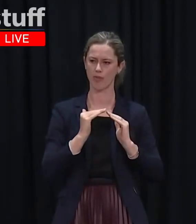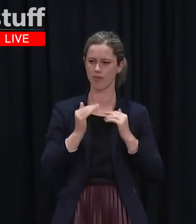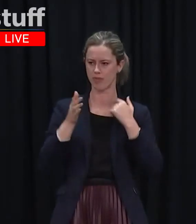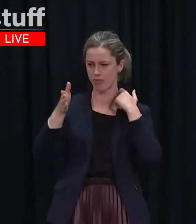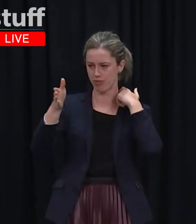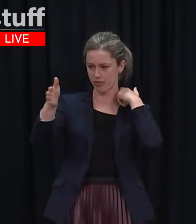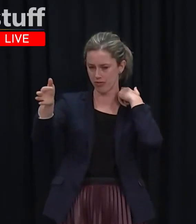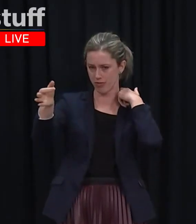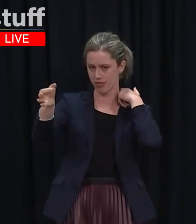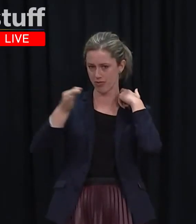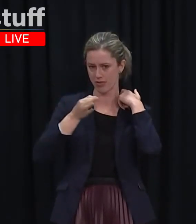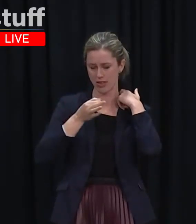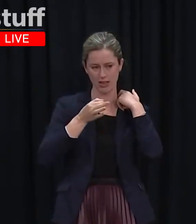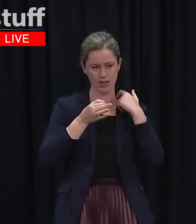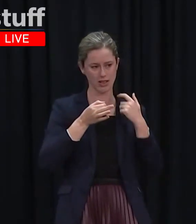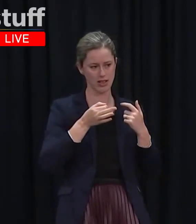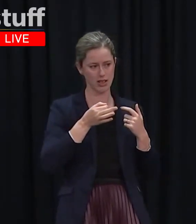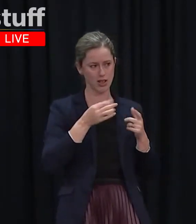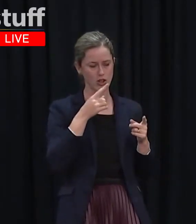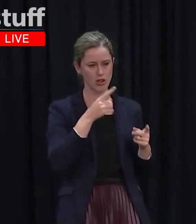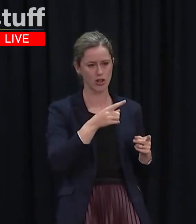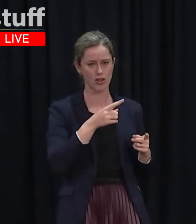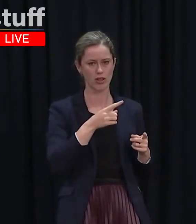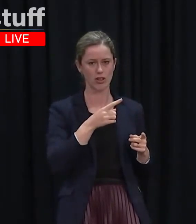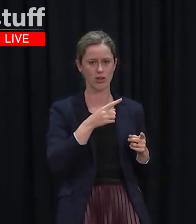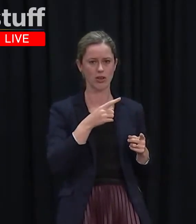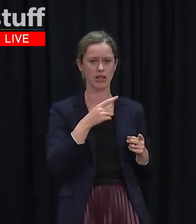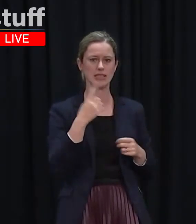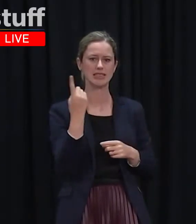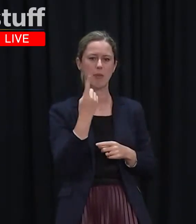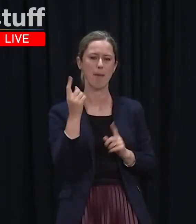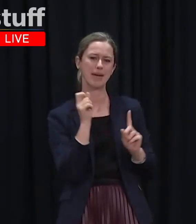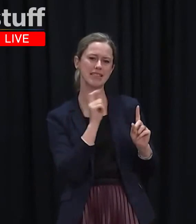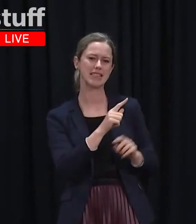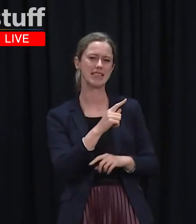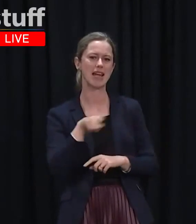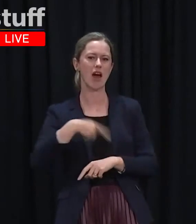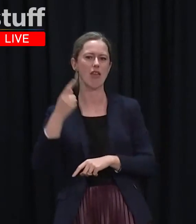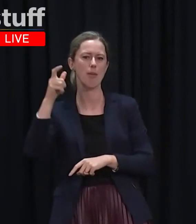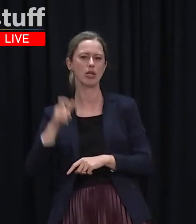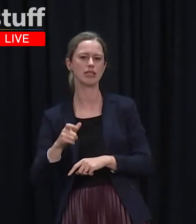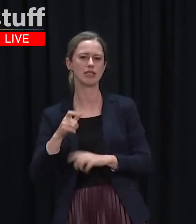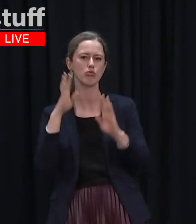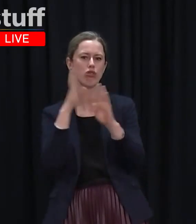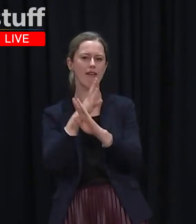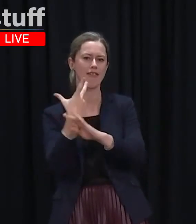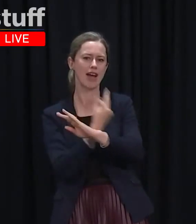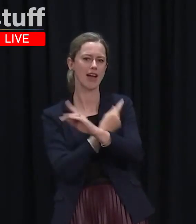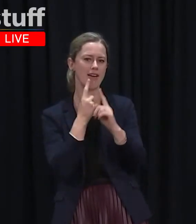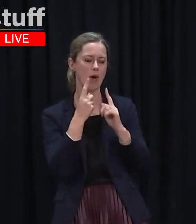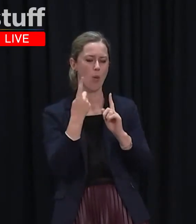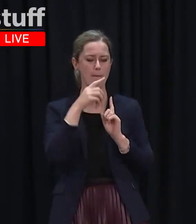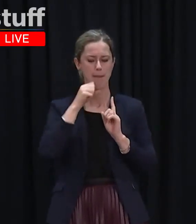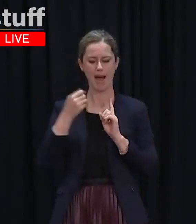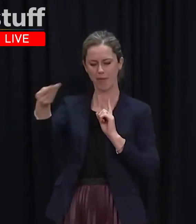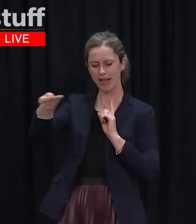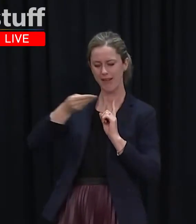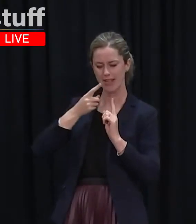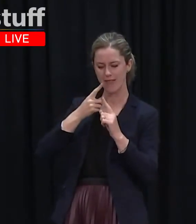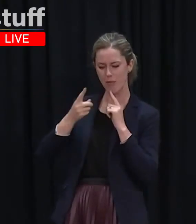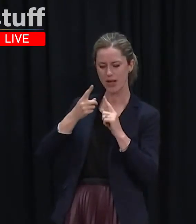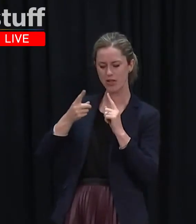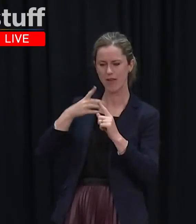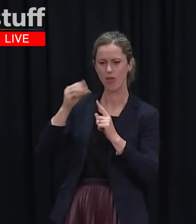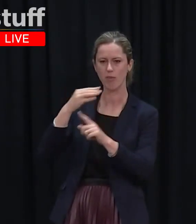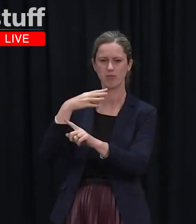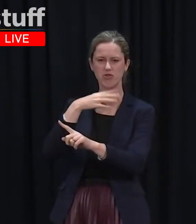Director General, are you aware of anyone being sent a stranger's vaccination information? We've been made aware of a man who says that he's been sent COVID-19 information